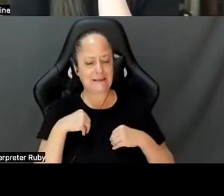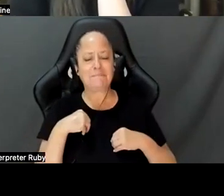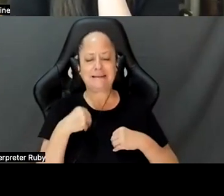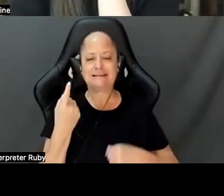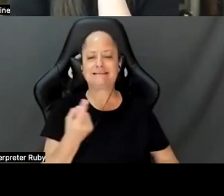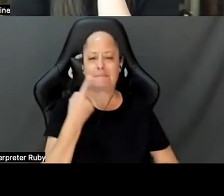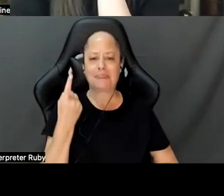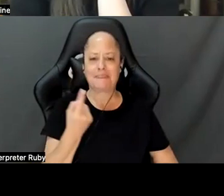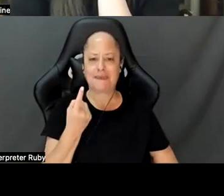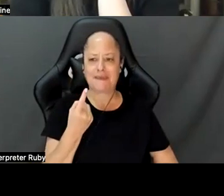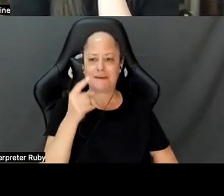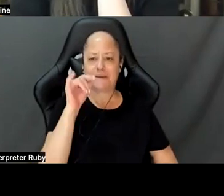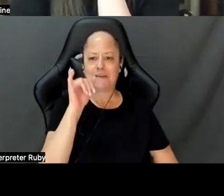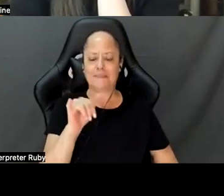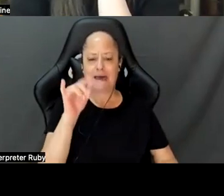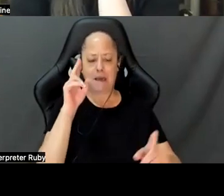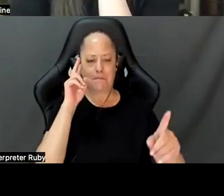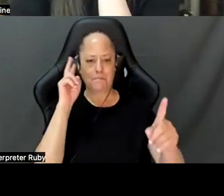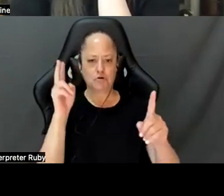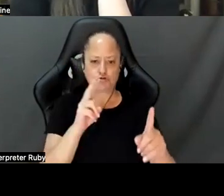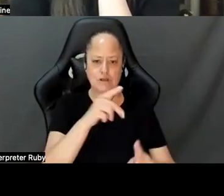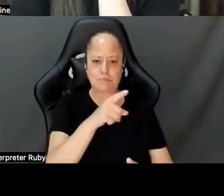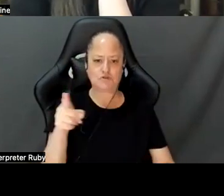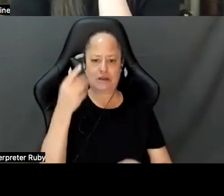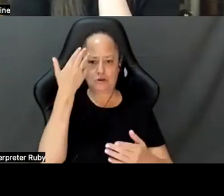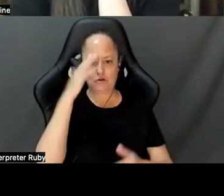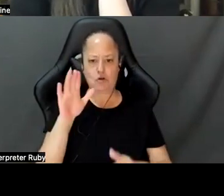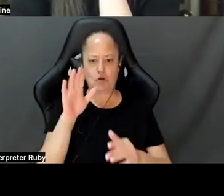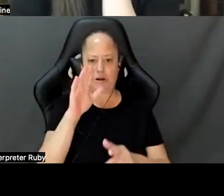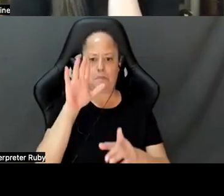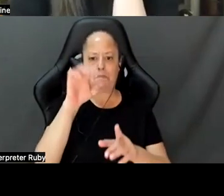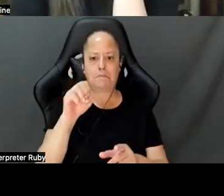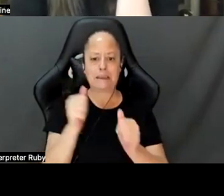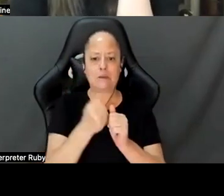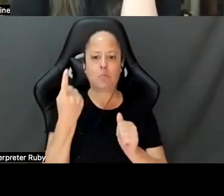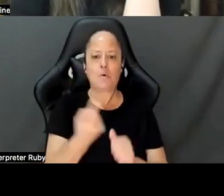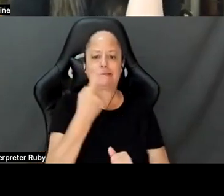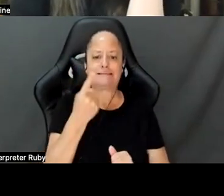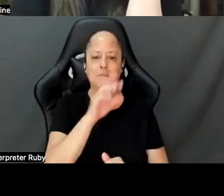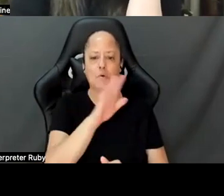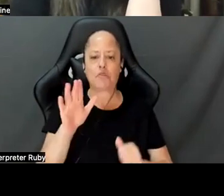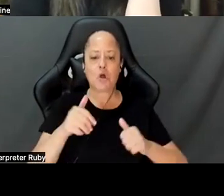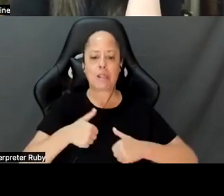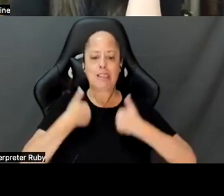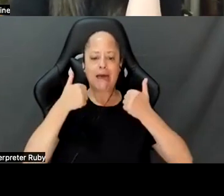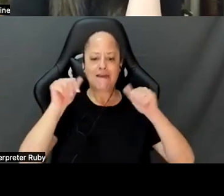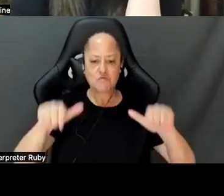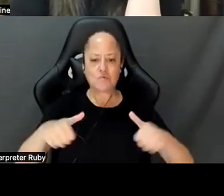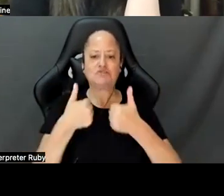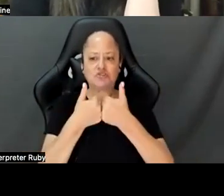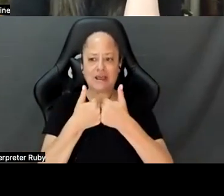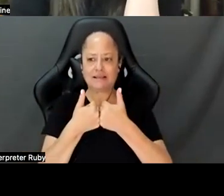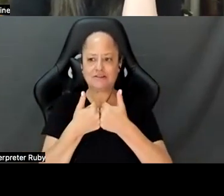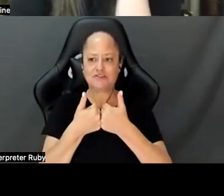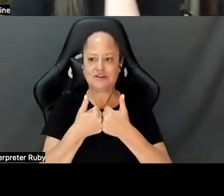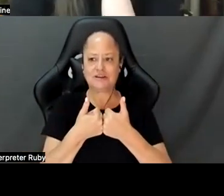this perception that like they didn't know how to be with somebody whose life was challenging, which is, I can't even